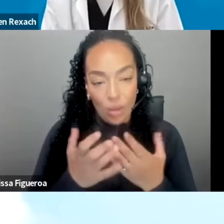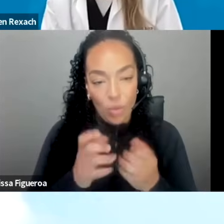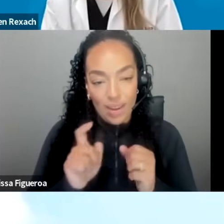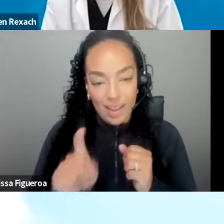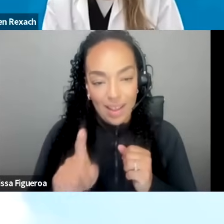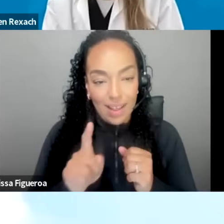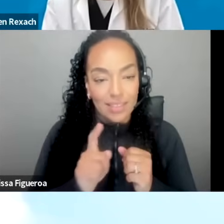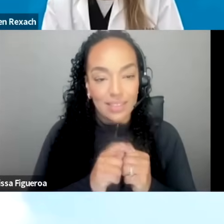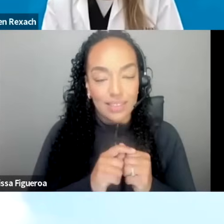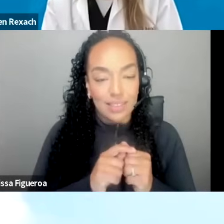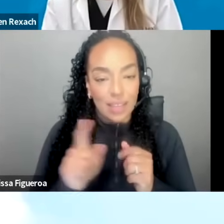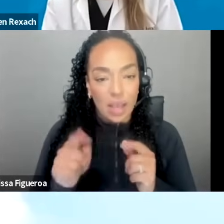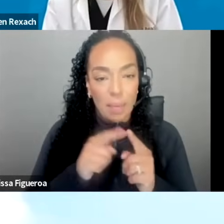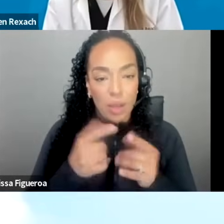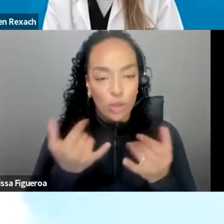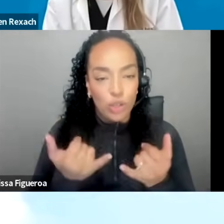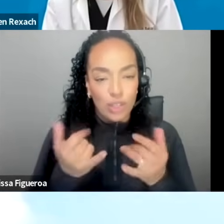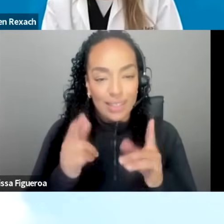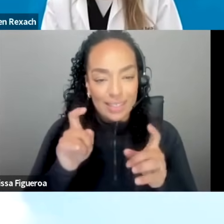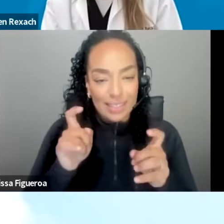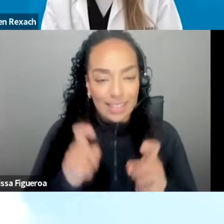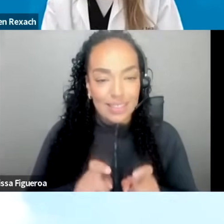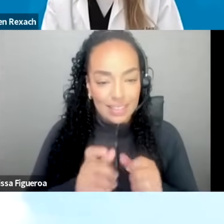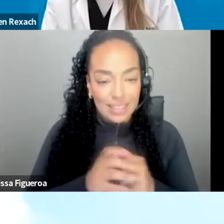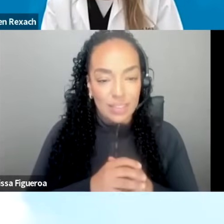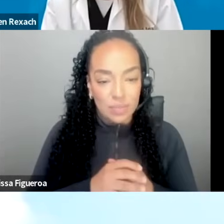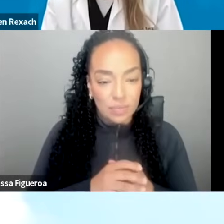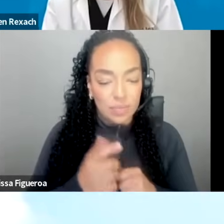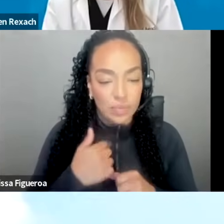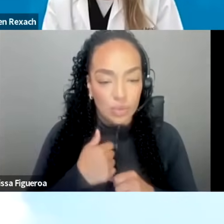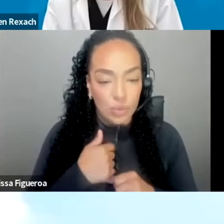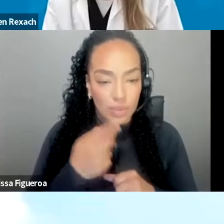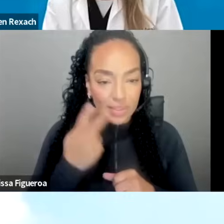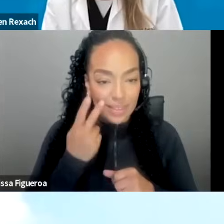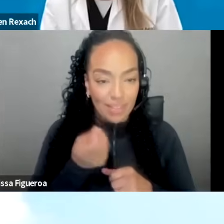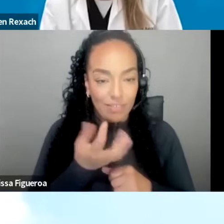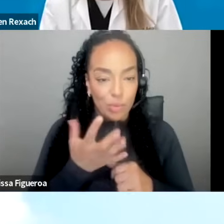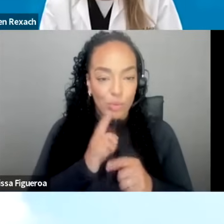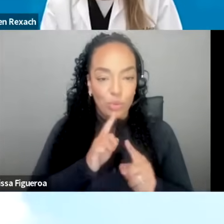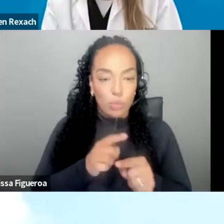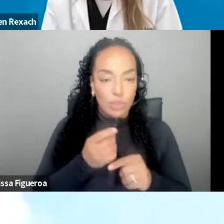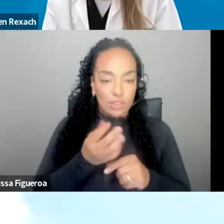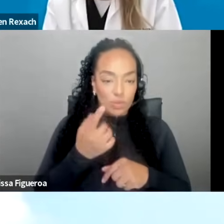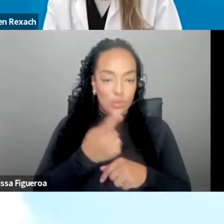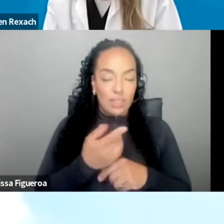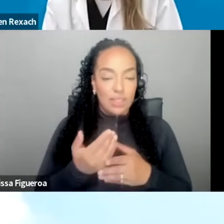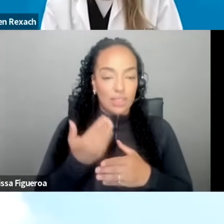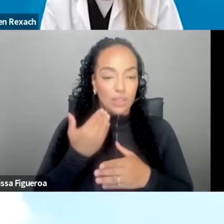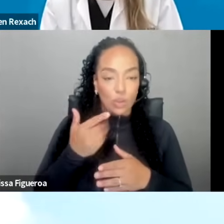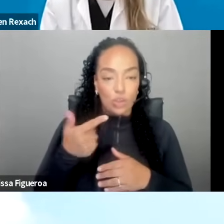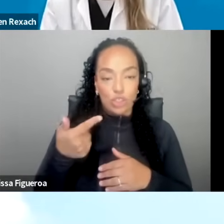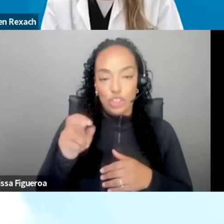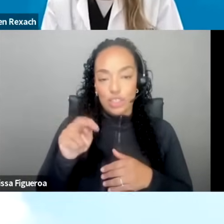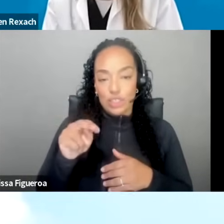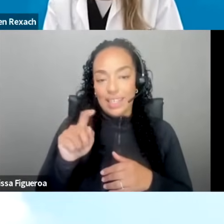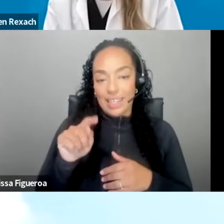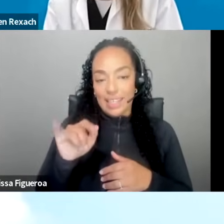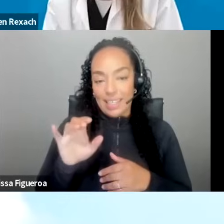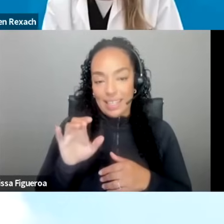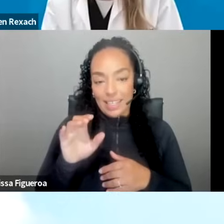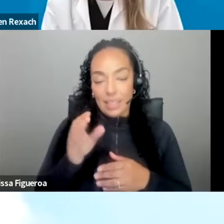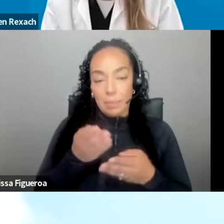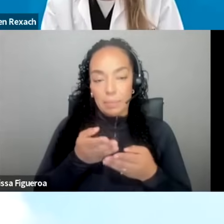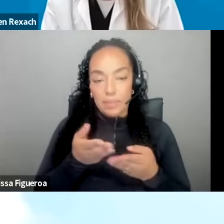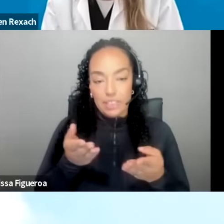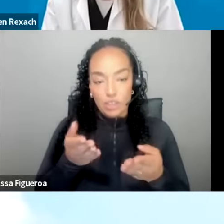done to this point. You know, we saw I guess, really reports a couple of days ago about genetic material found in samples, and I think